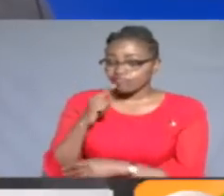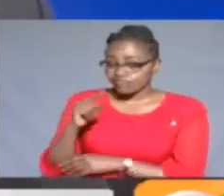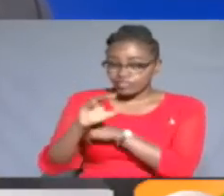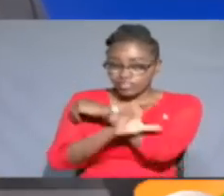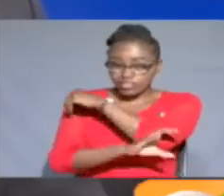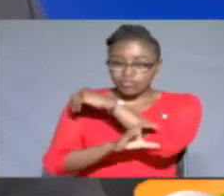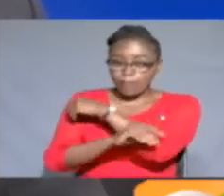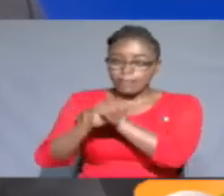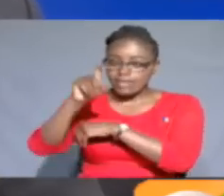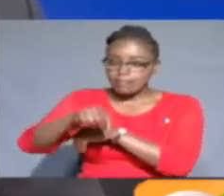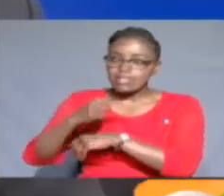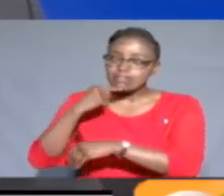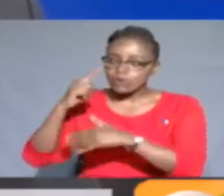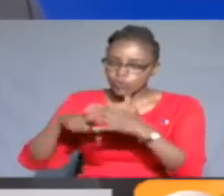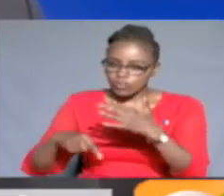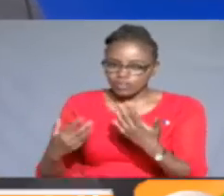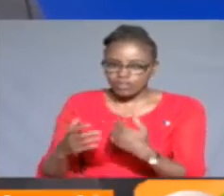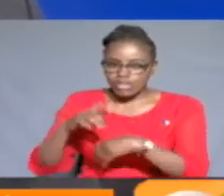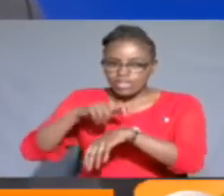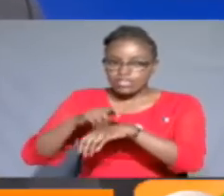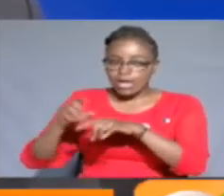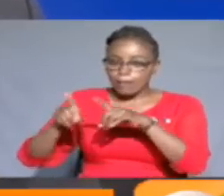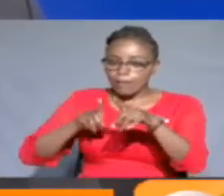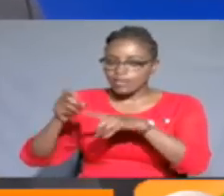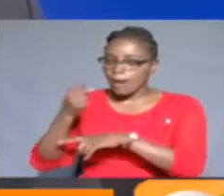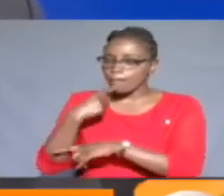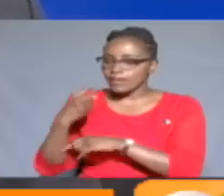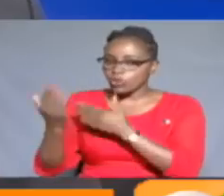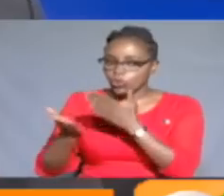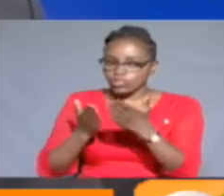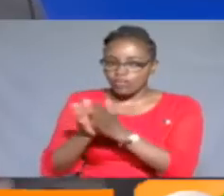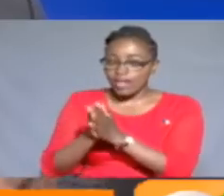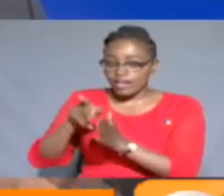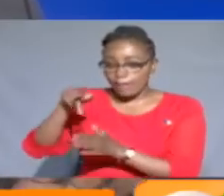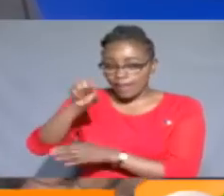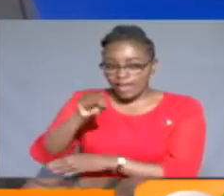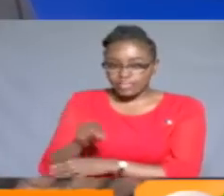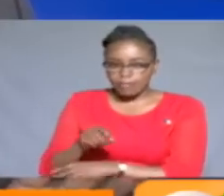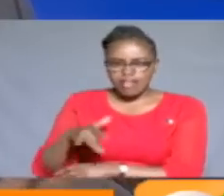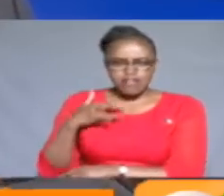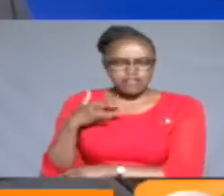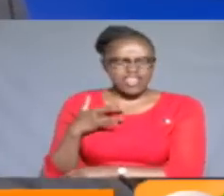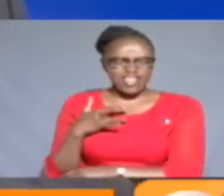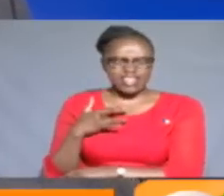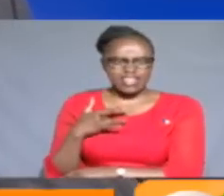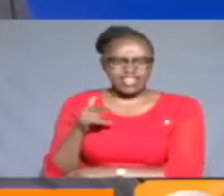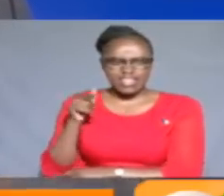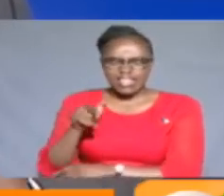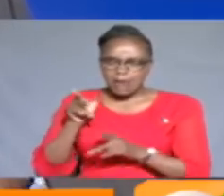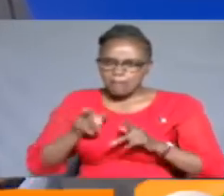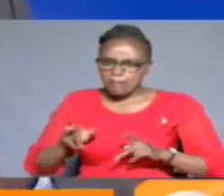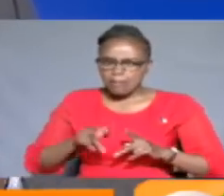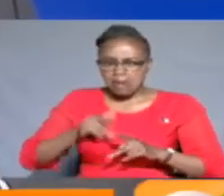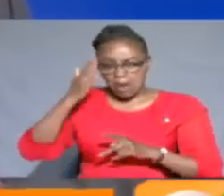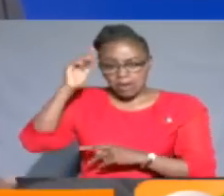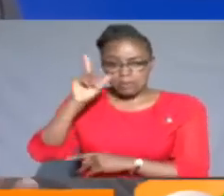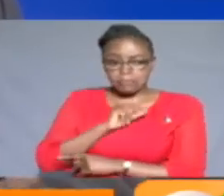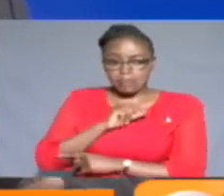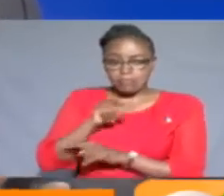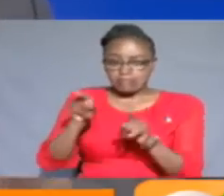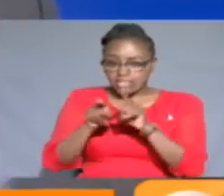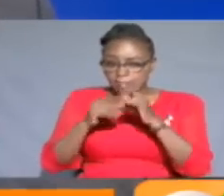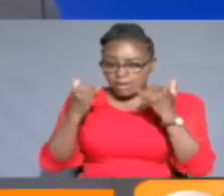I must say this, when I was director of medical services and permanent secretary, I felt, I don't know whether these people in government feel